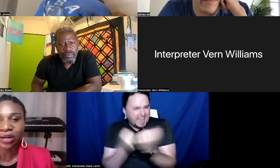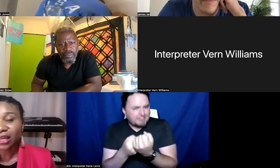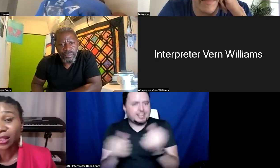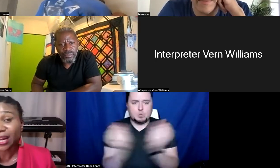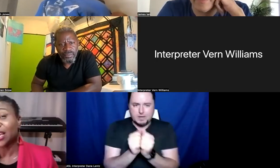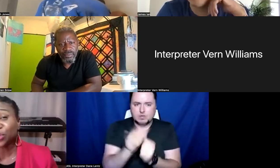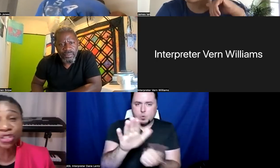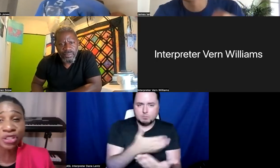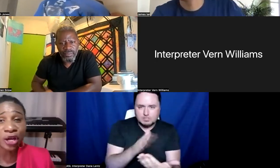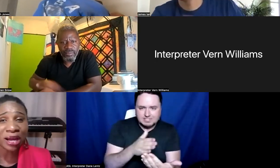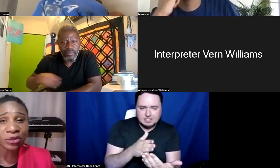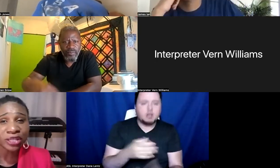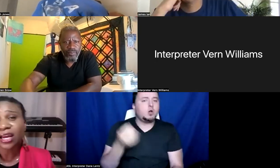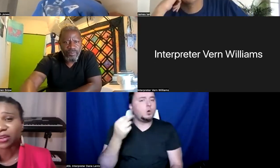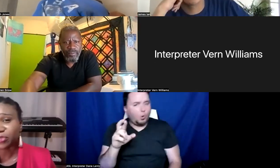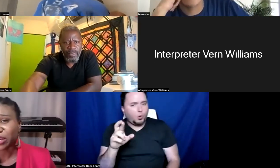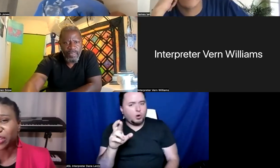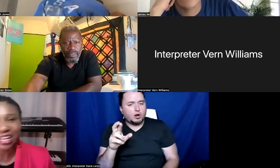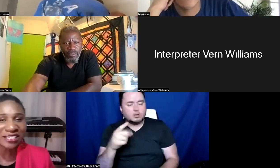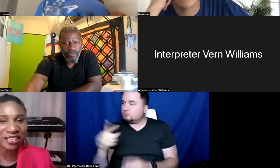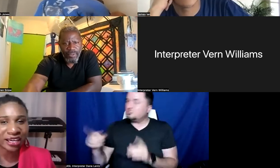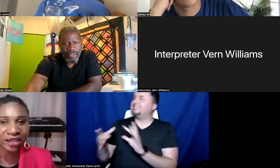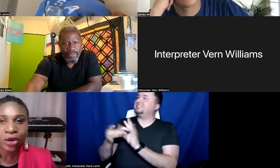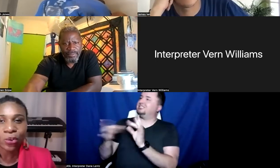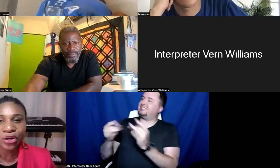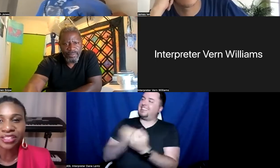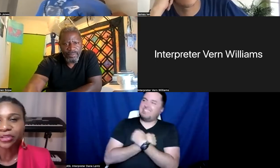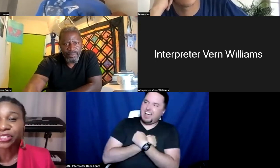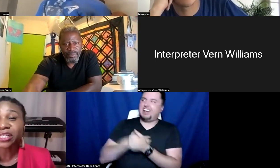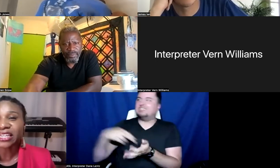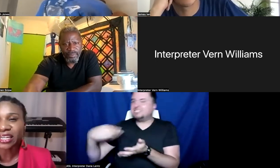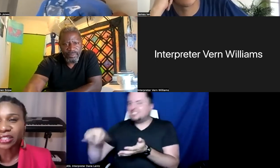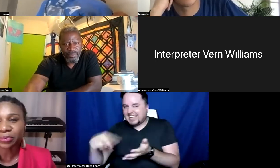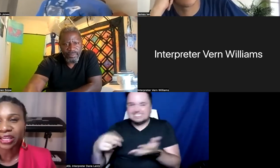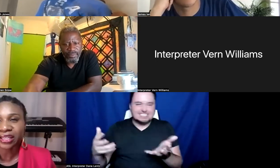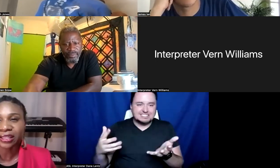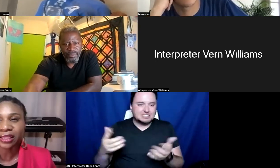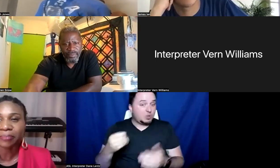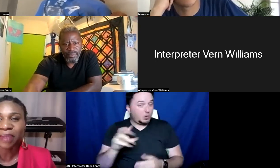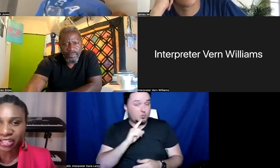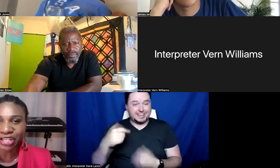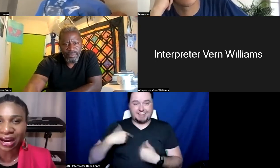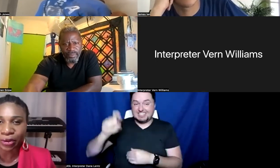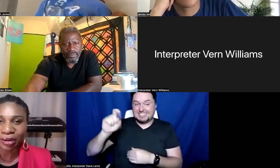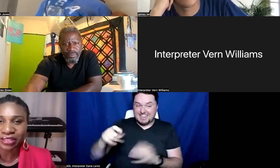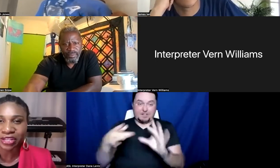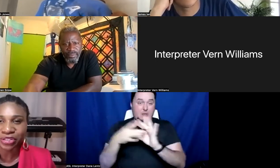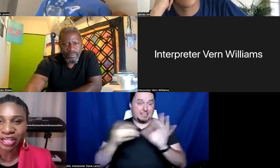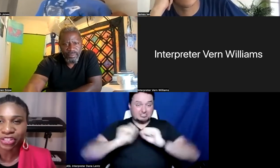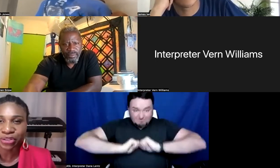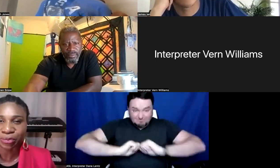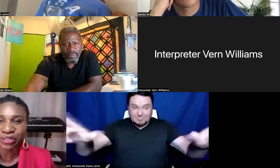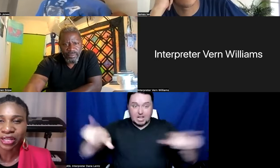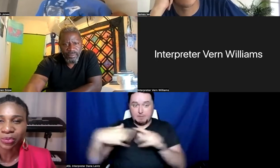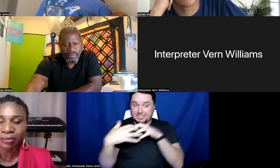or that, hey, you can just talk about love and dancing, or is there just a need to really get the message out about these